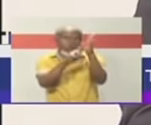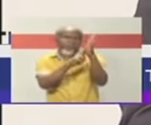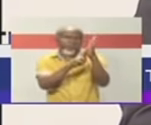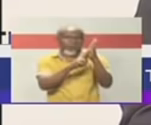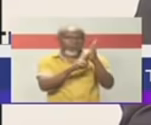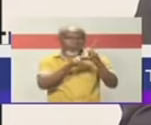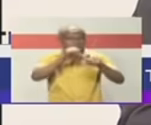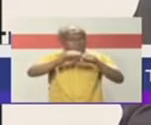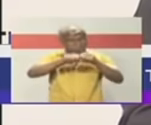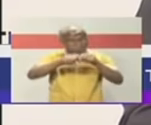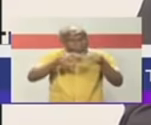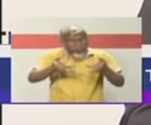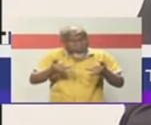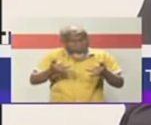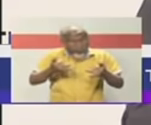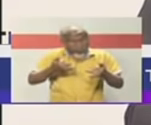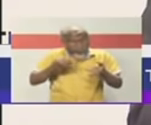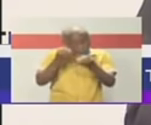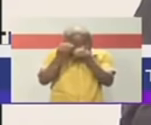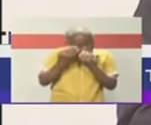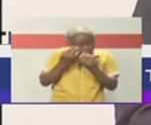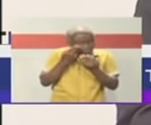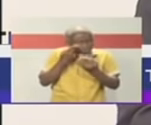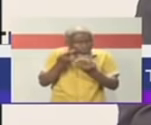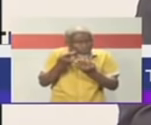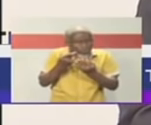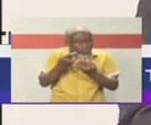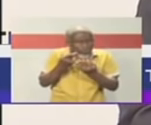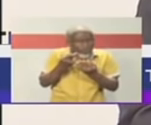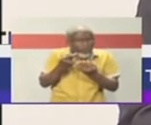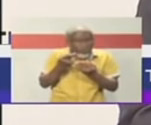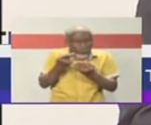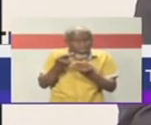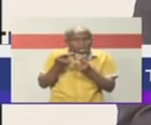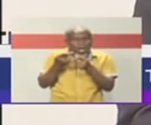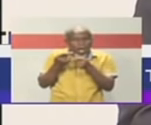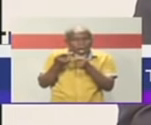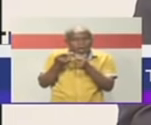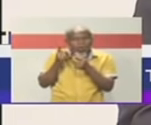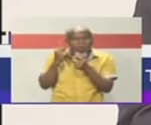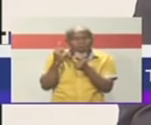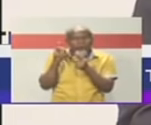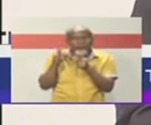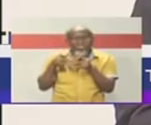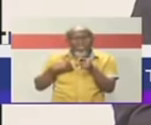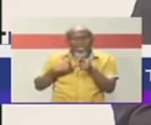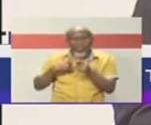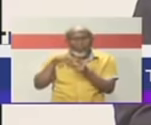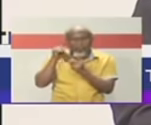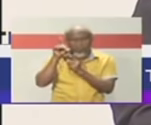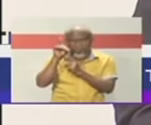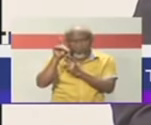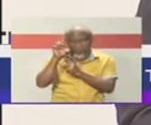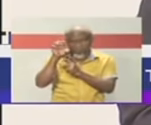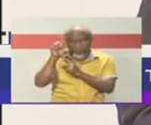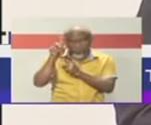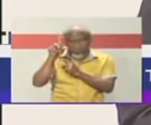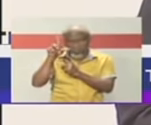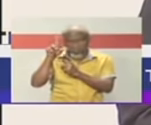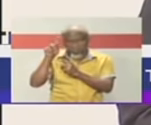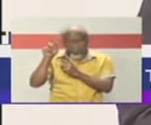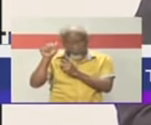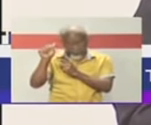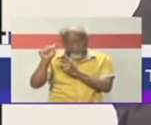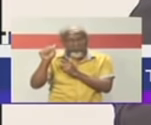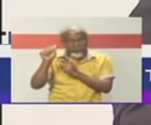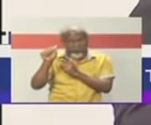the information that one of the individuals has the Delta variant. I think there are just a couple of things to note from